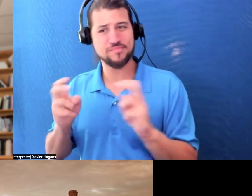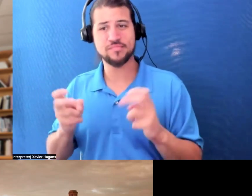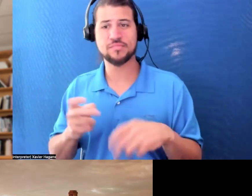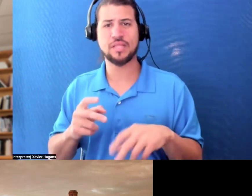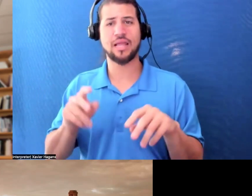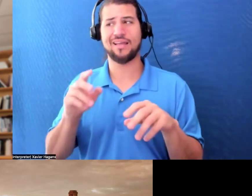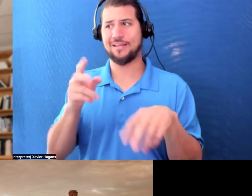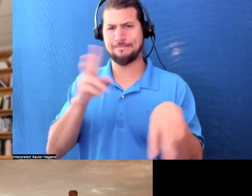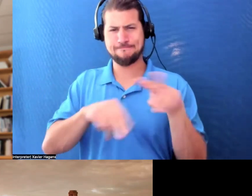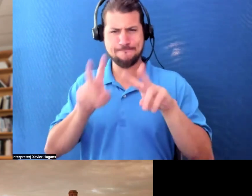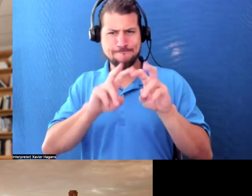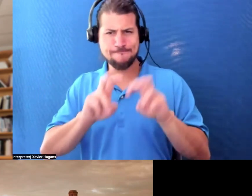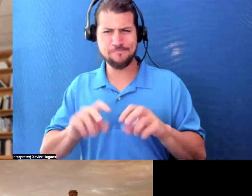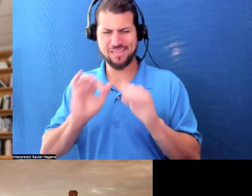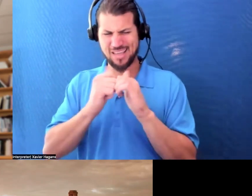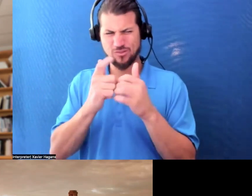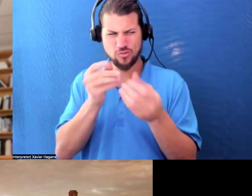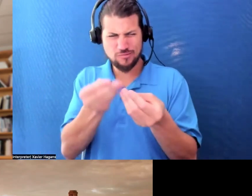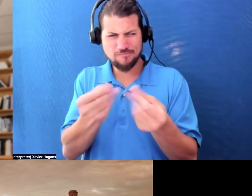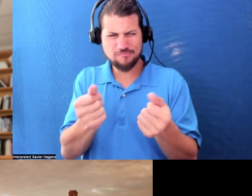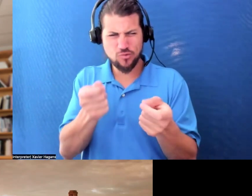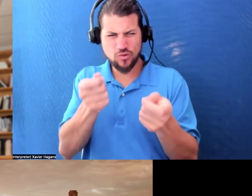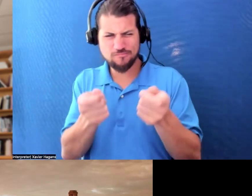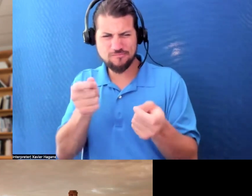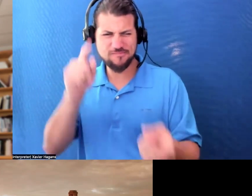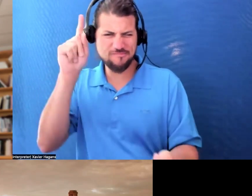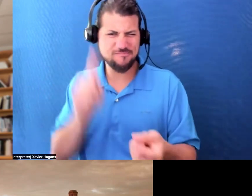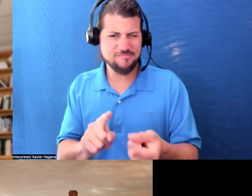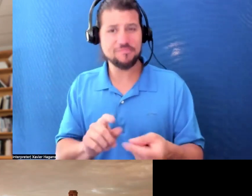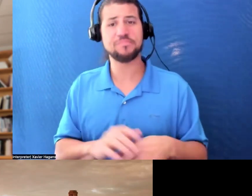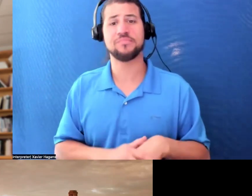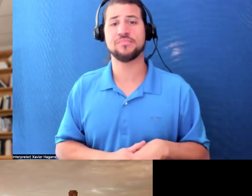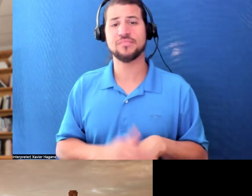some of that. And uh, it's funny enough because